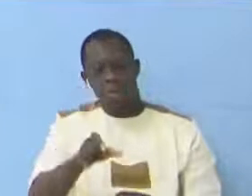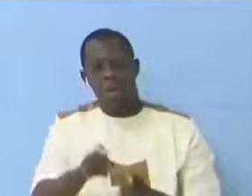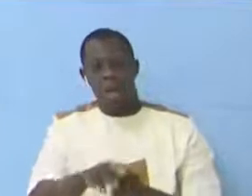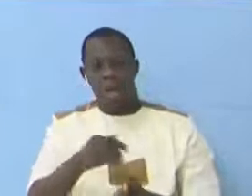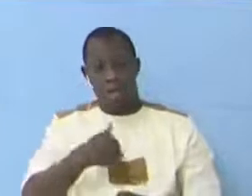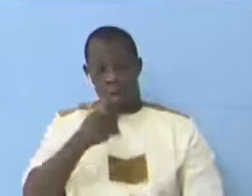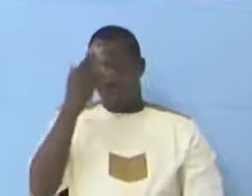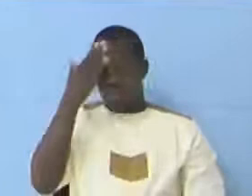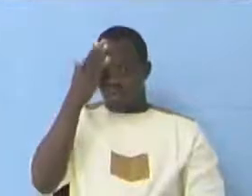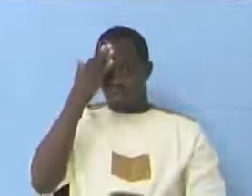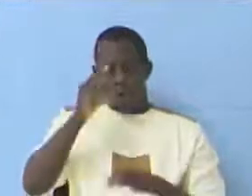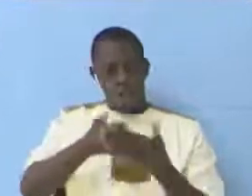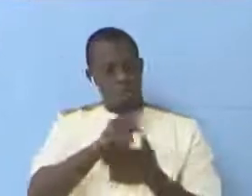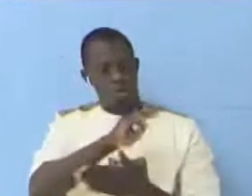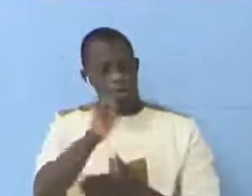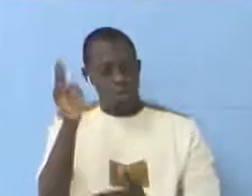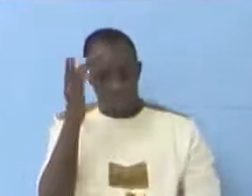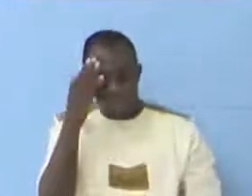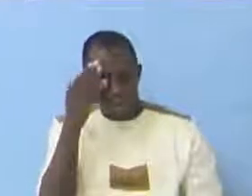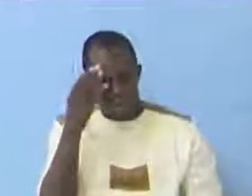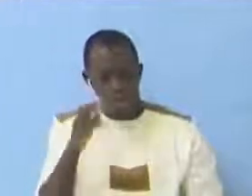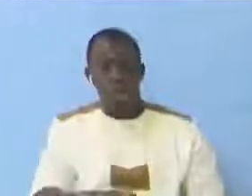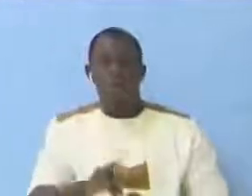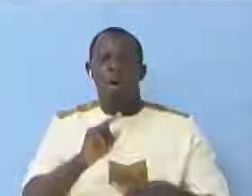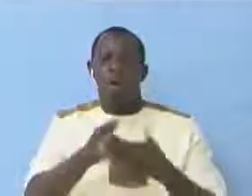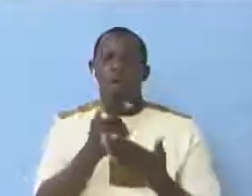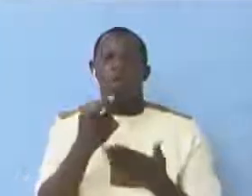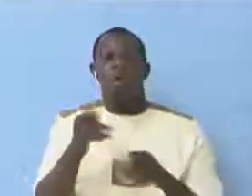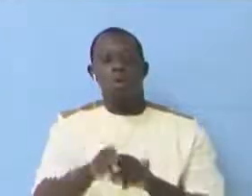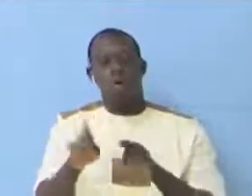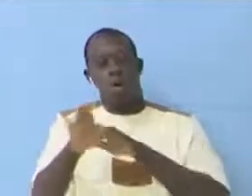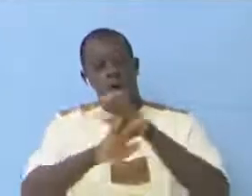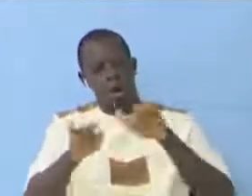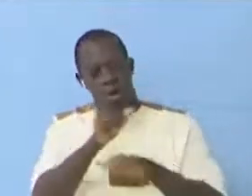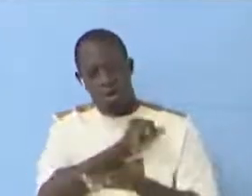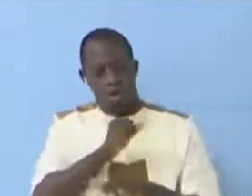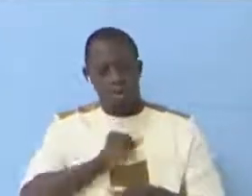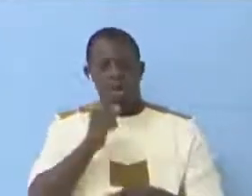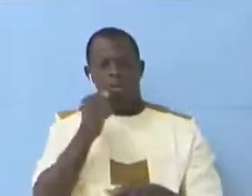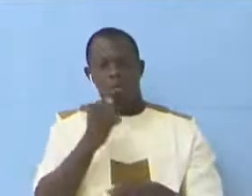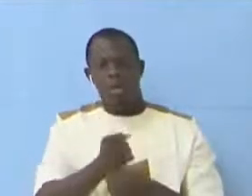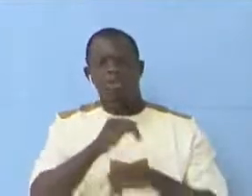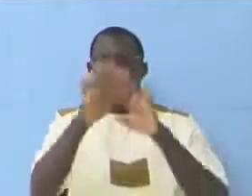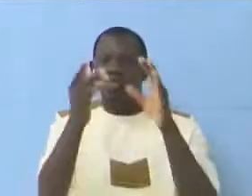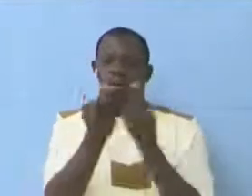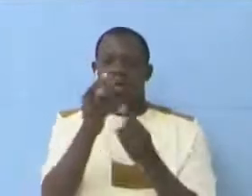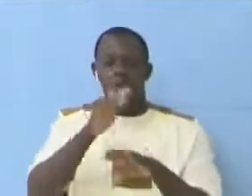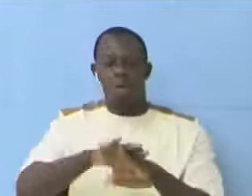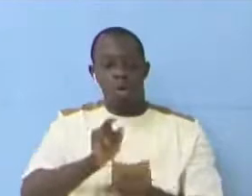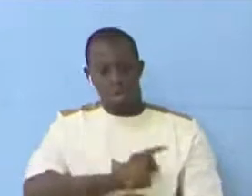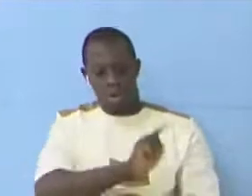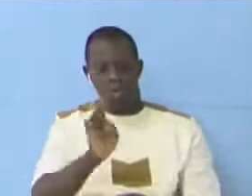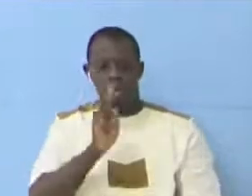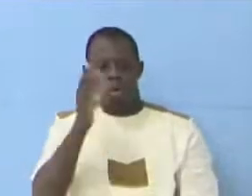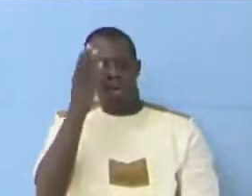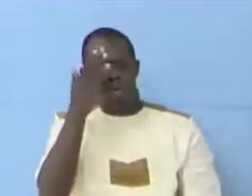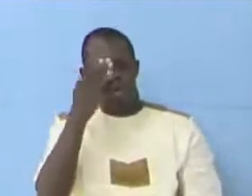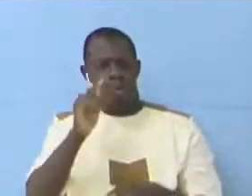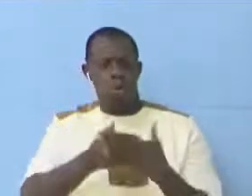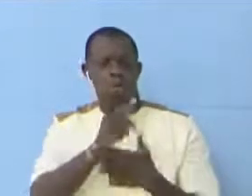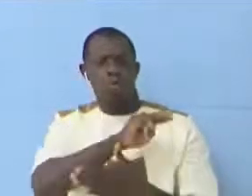yëg. We known or unknown. mbaa ñu nekkoon si suñu ron tooñ leen. Or those who were